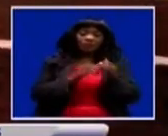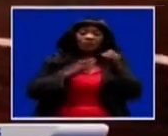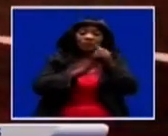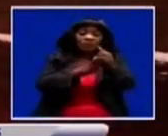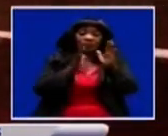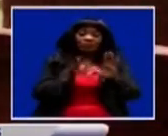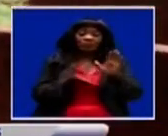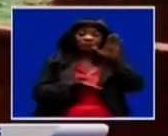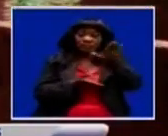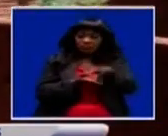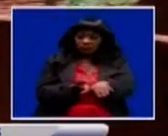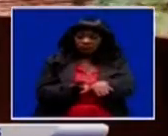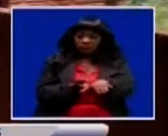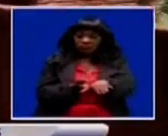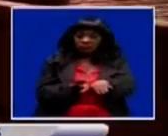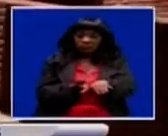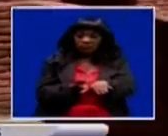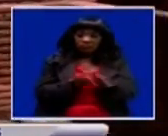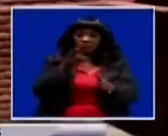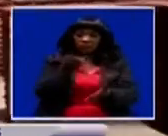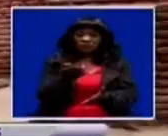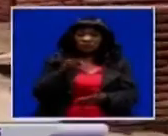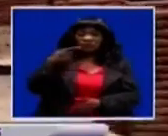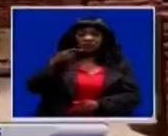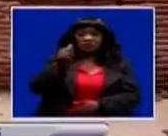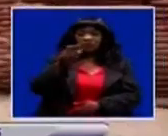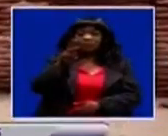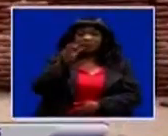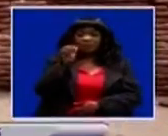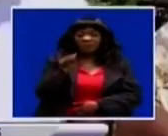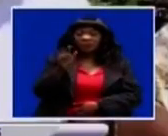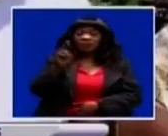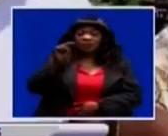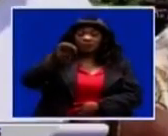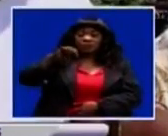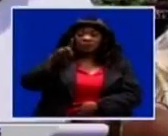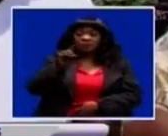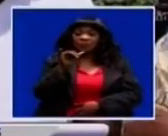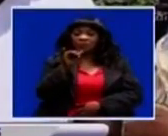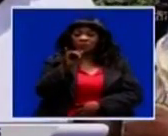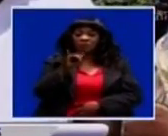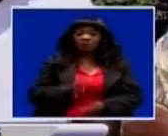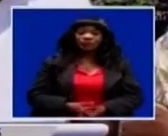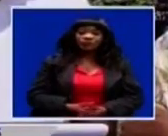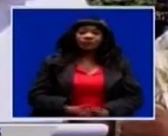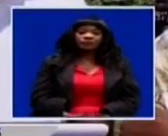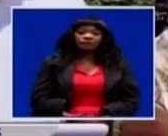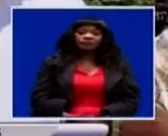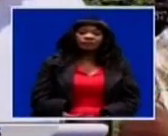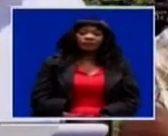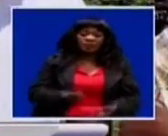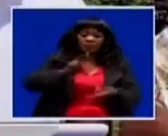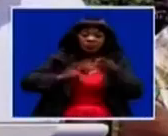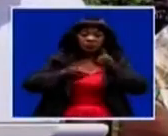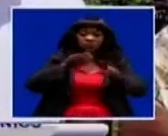exhibited by His Majesty Gawa Undi. I would want also to appeal to other traditional authorities to partner with the